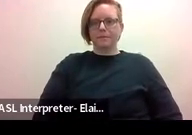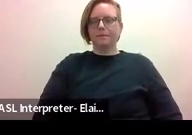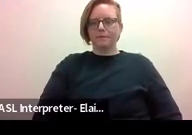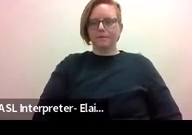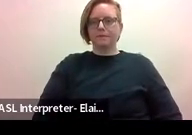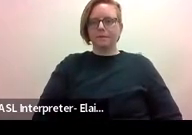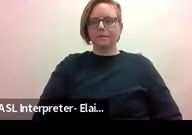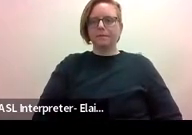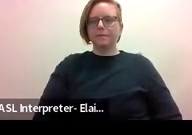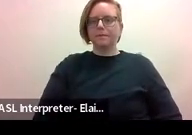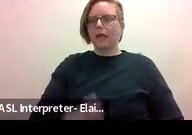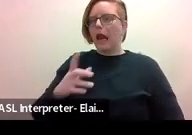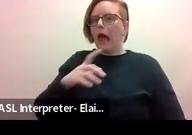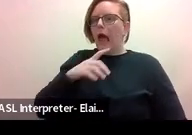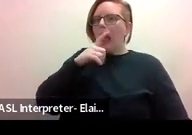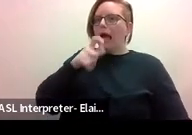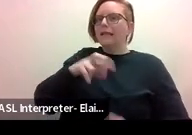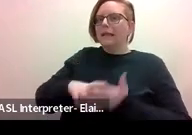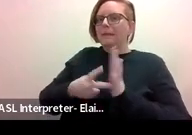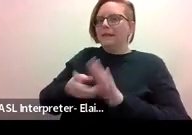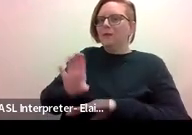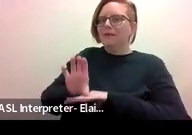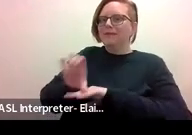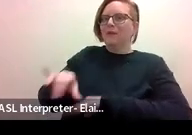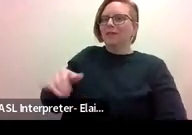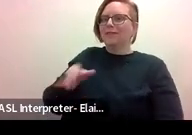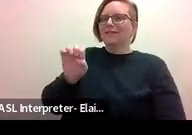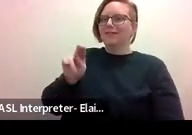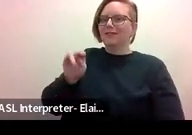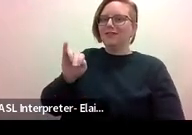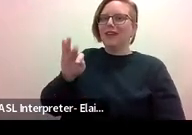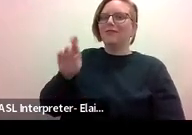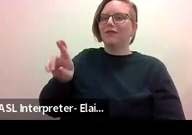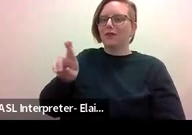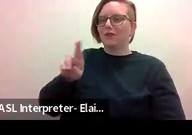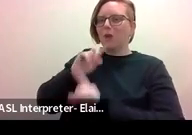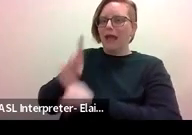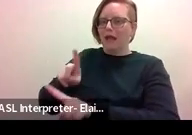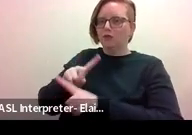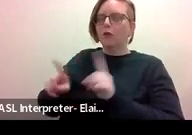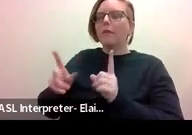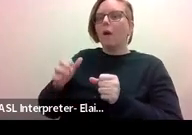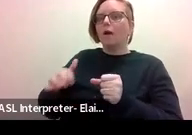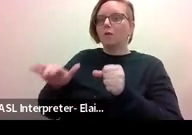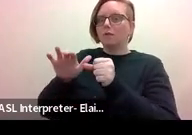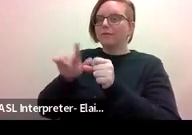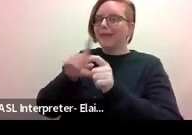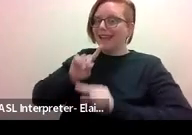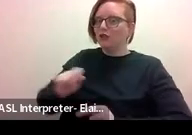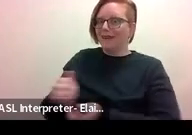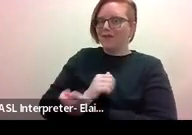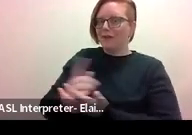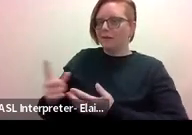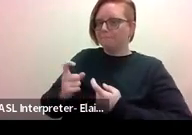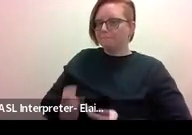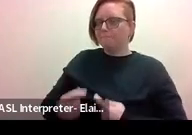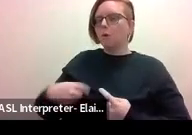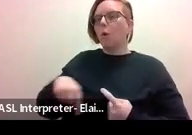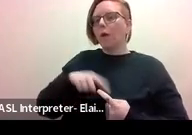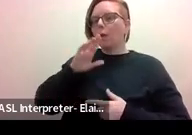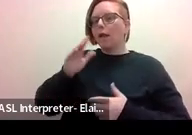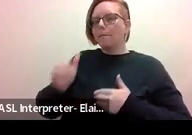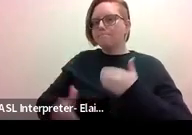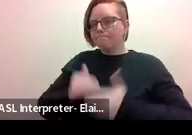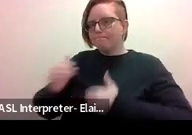And I didn't mean to put anybody on the spot. I just want to make sure that we're covering any of those specific questions so we can keep going. And if you have